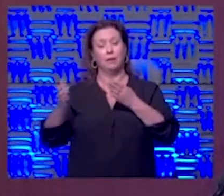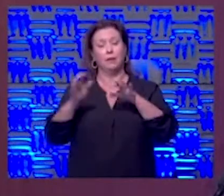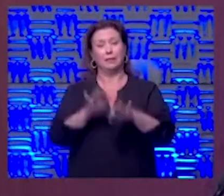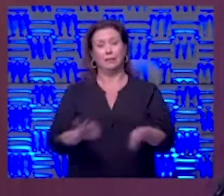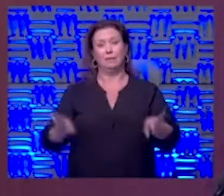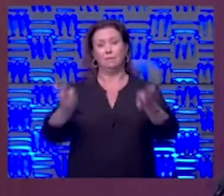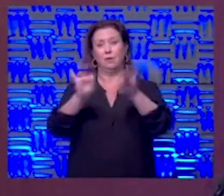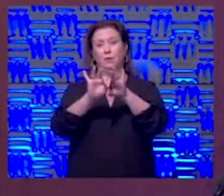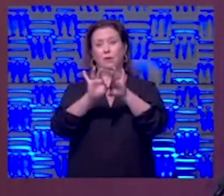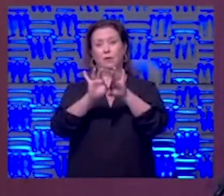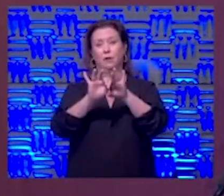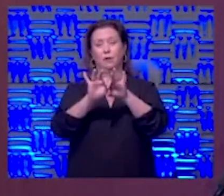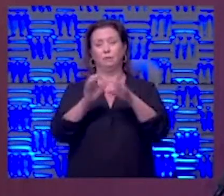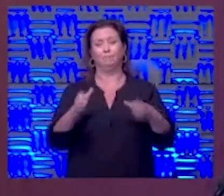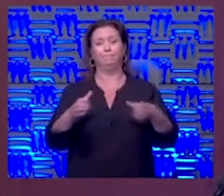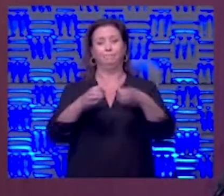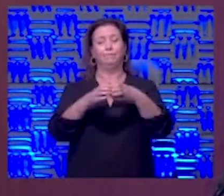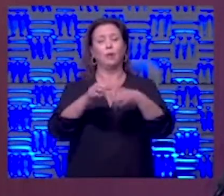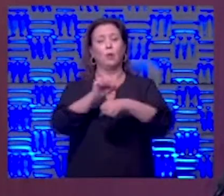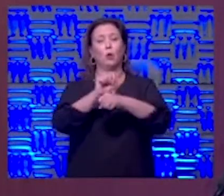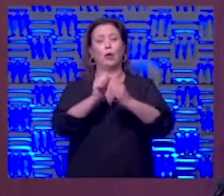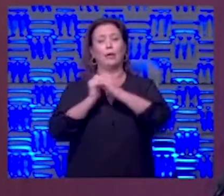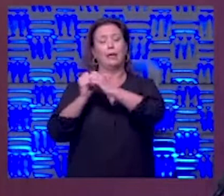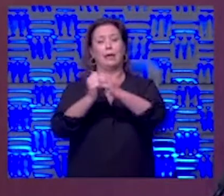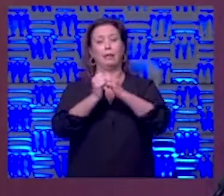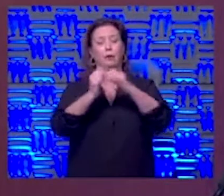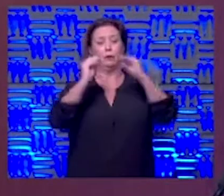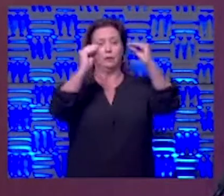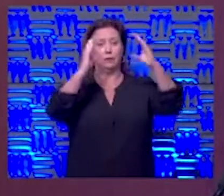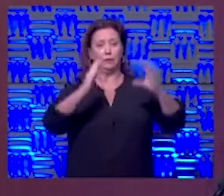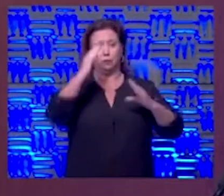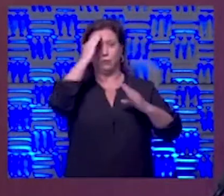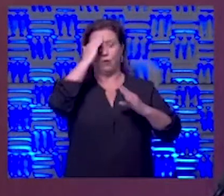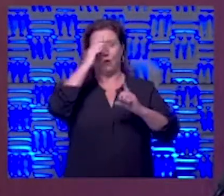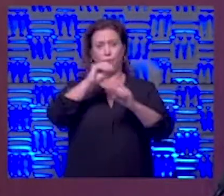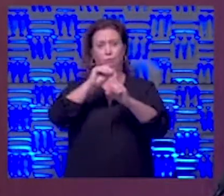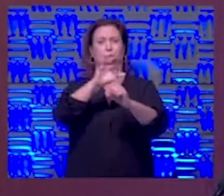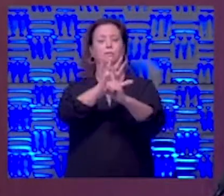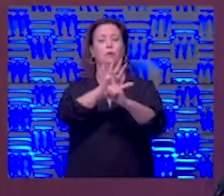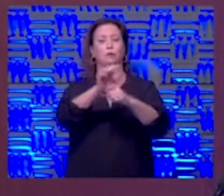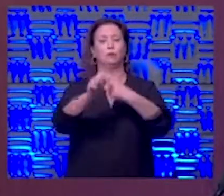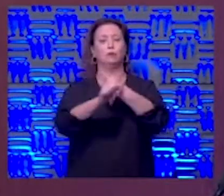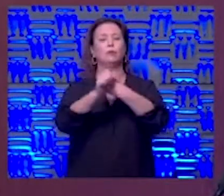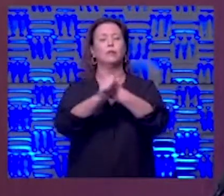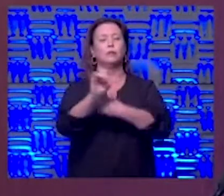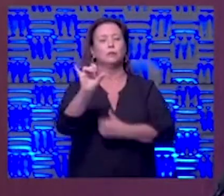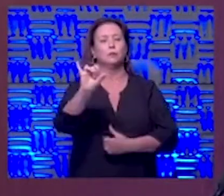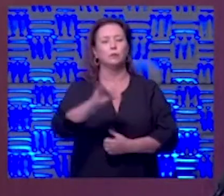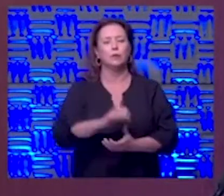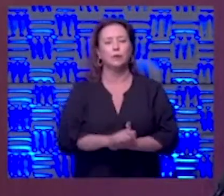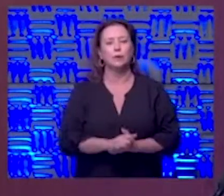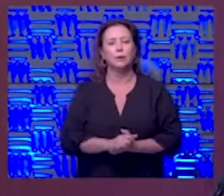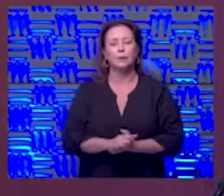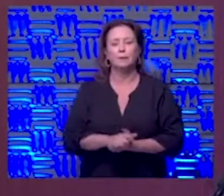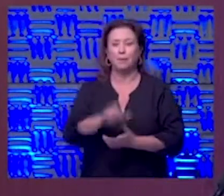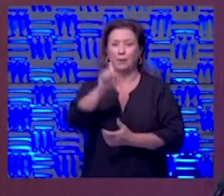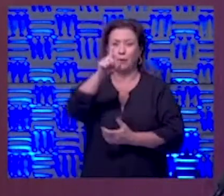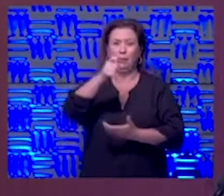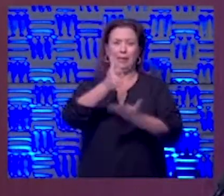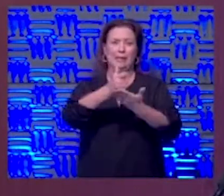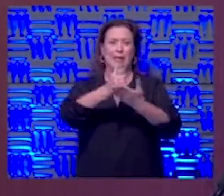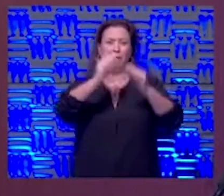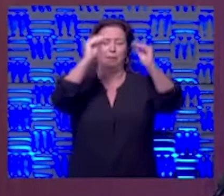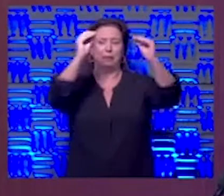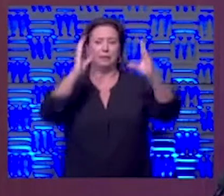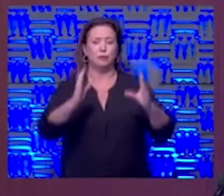is probably cohorting in some way so that the teachers know to whom they're exposed. And I will say we need to help those teachers out.